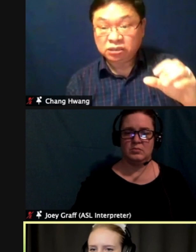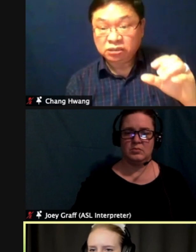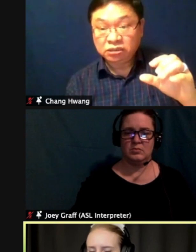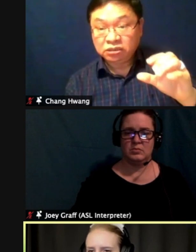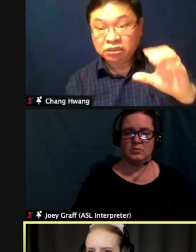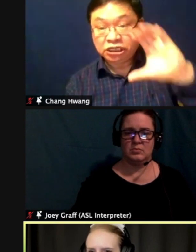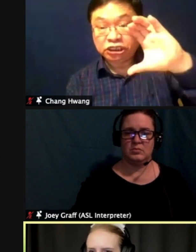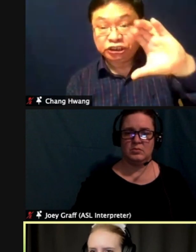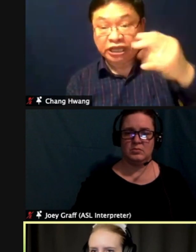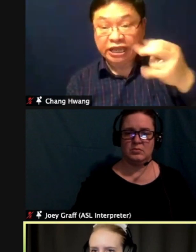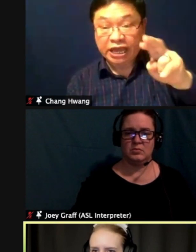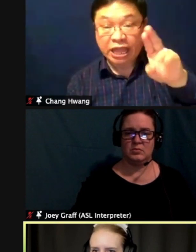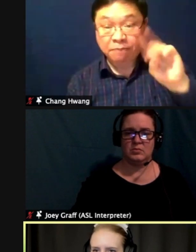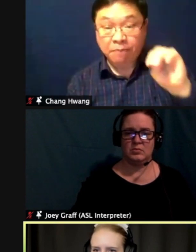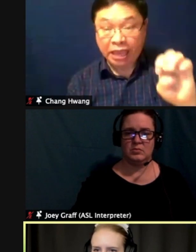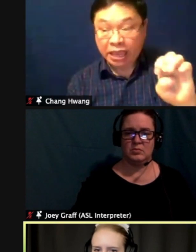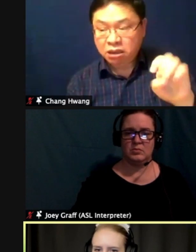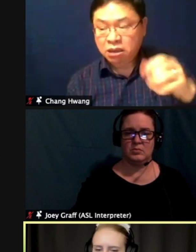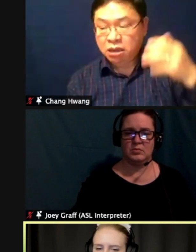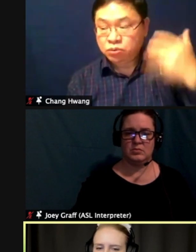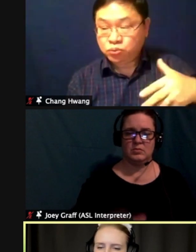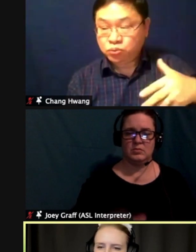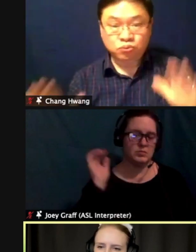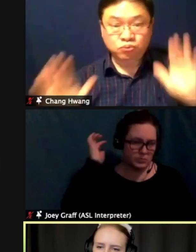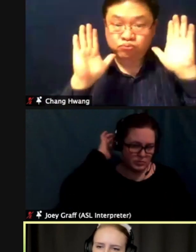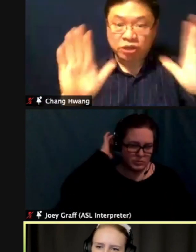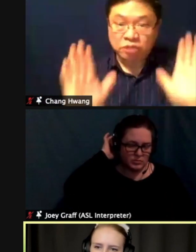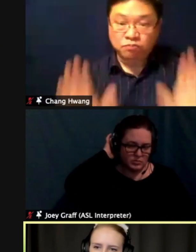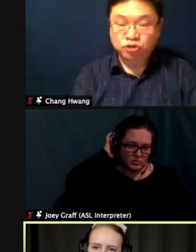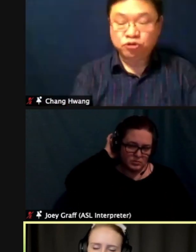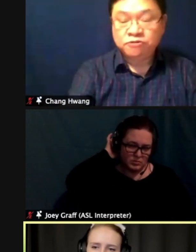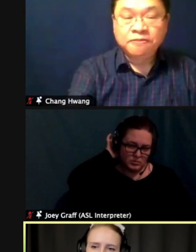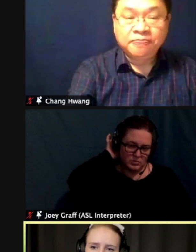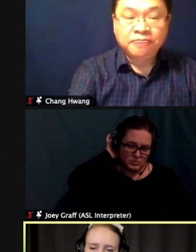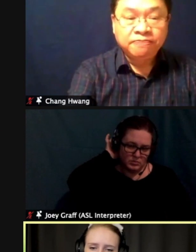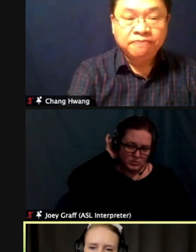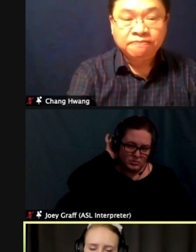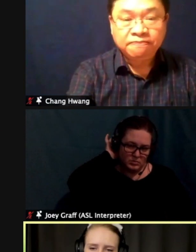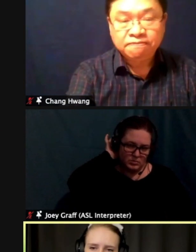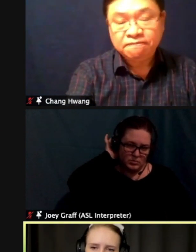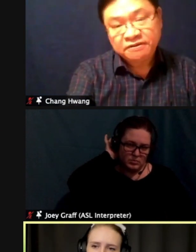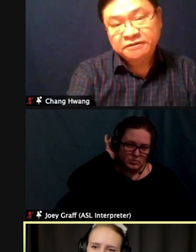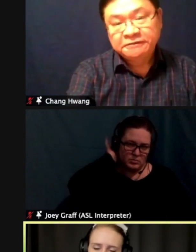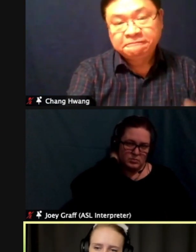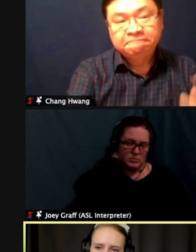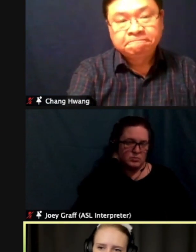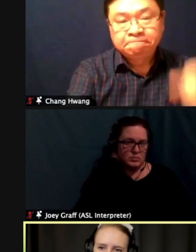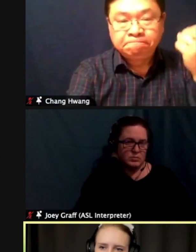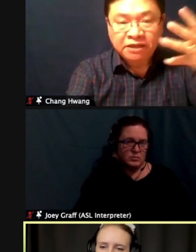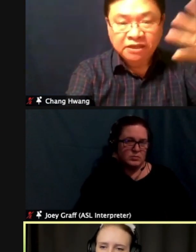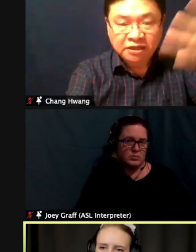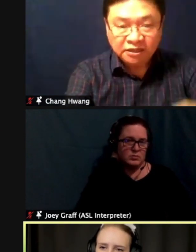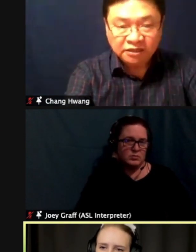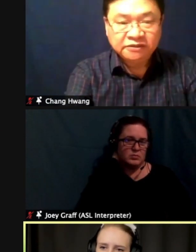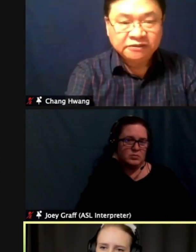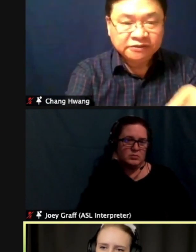can see how they are comparable. You can see the idea linguistically for in sign language, the sharing being very